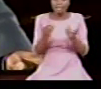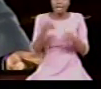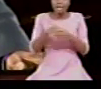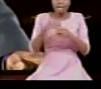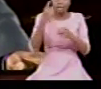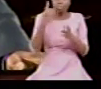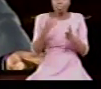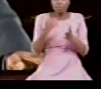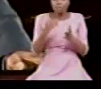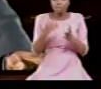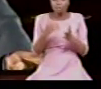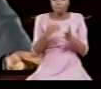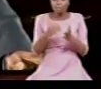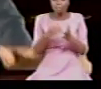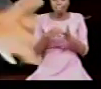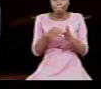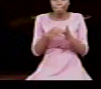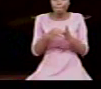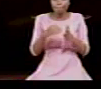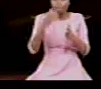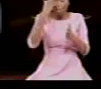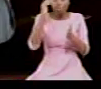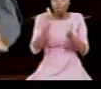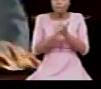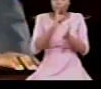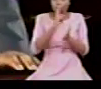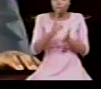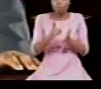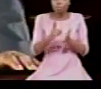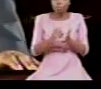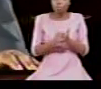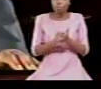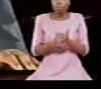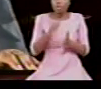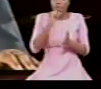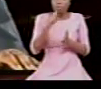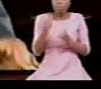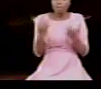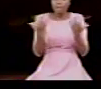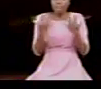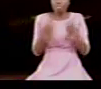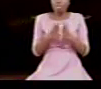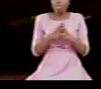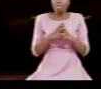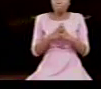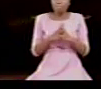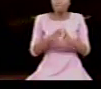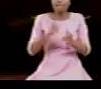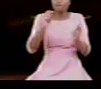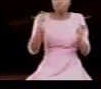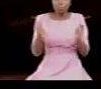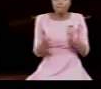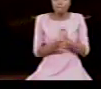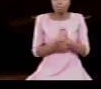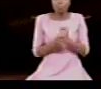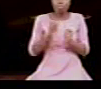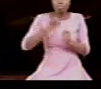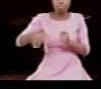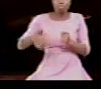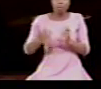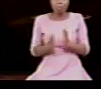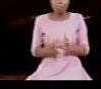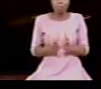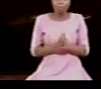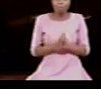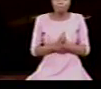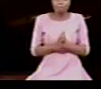grumble. Know that fact. You will not panic. Not be anxious. Transformed sower